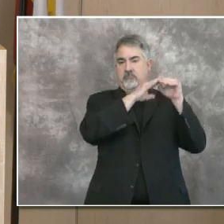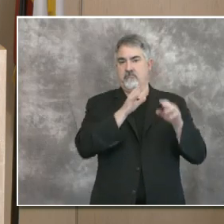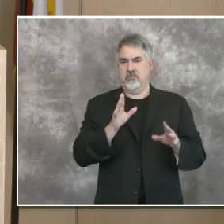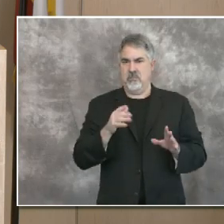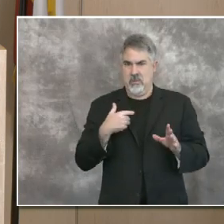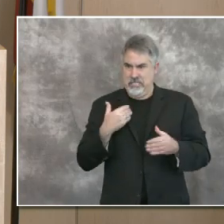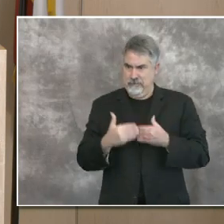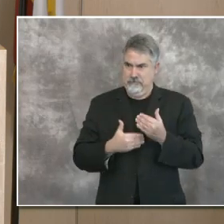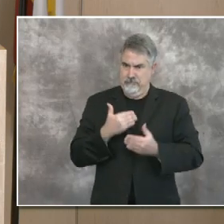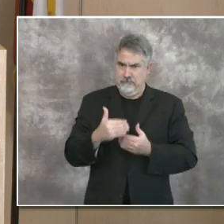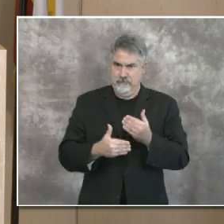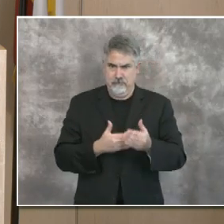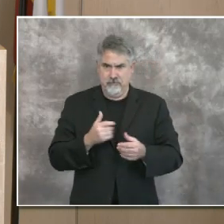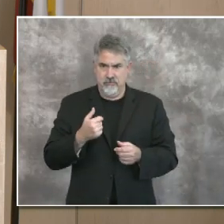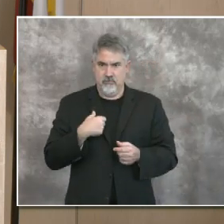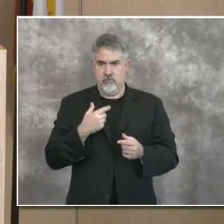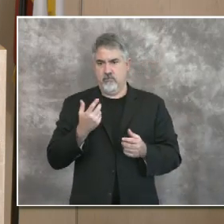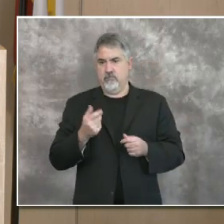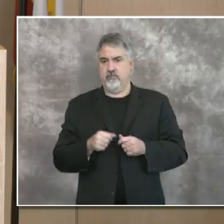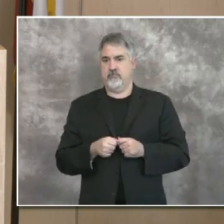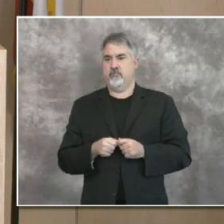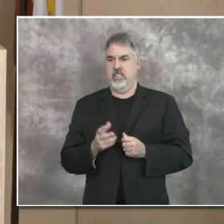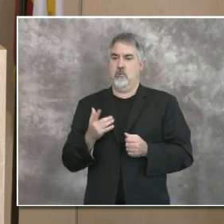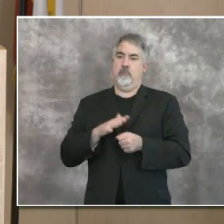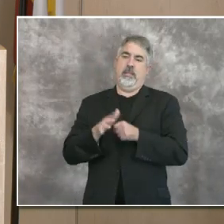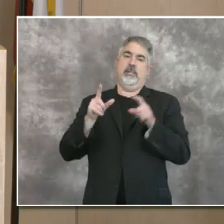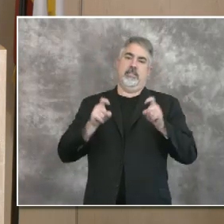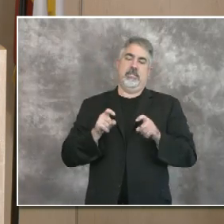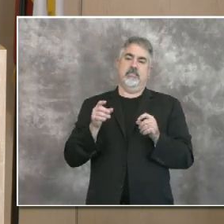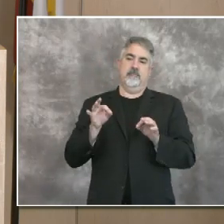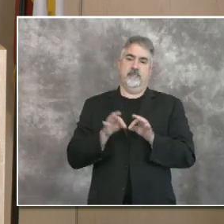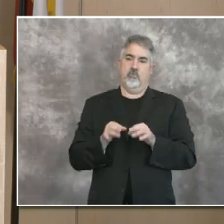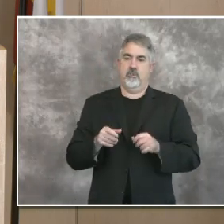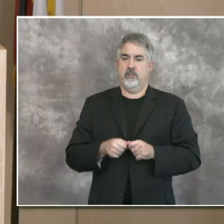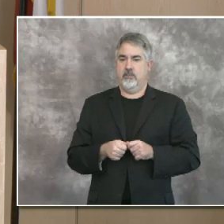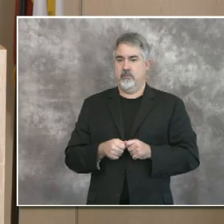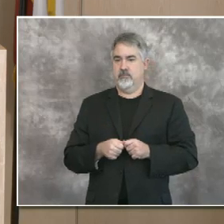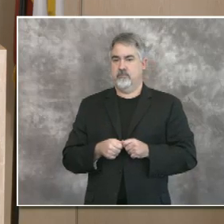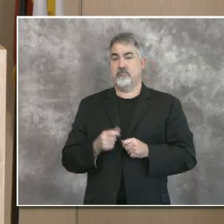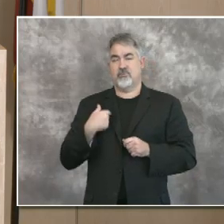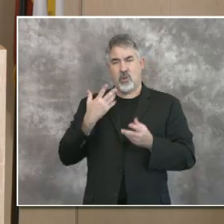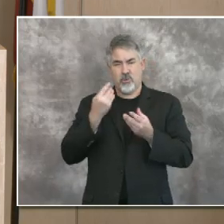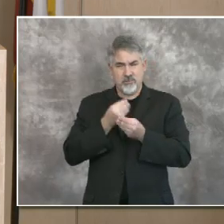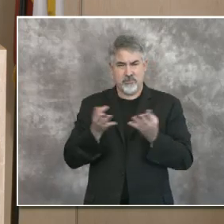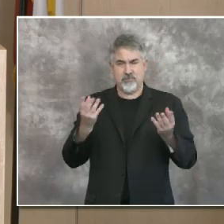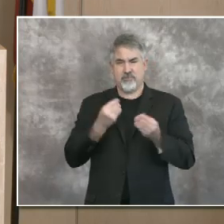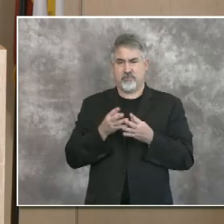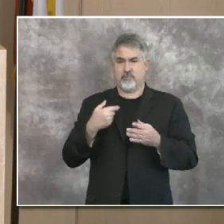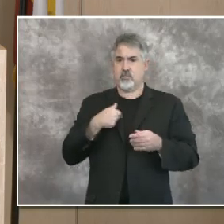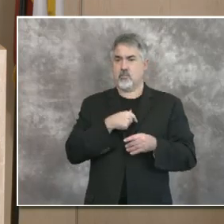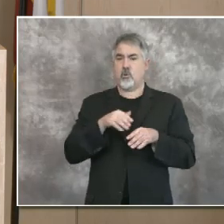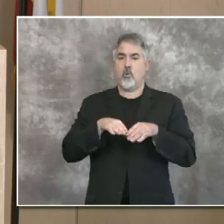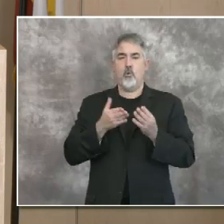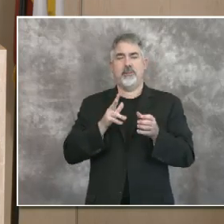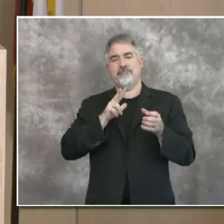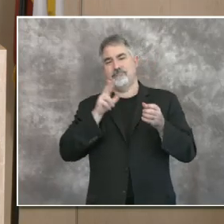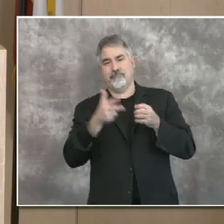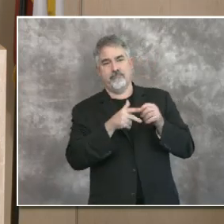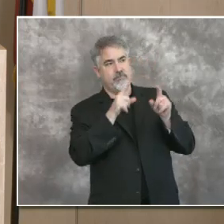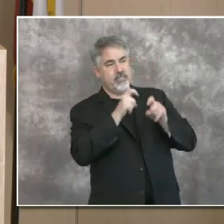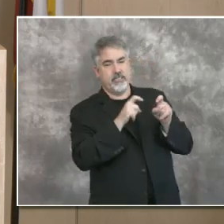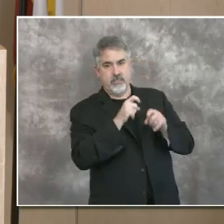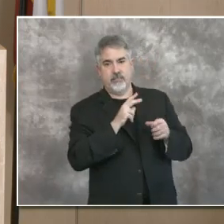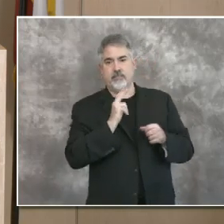robust testing. And as has been shared with you, we've opened up drive-through sites in North